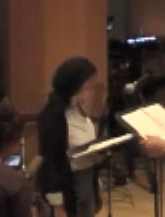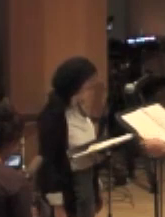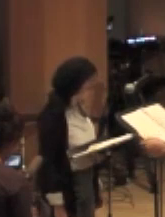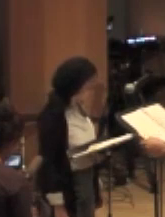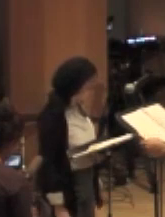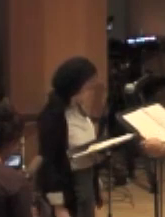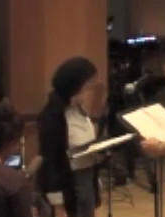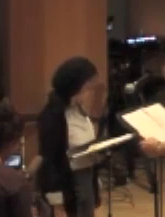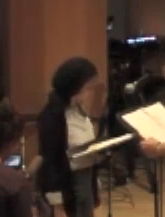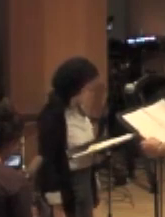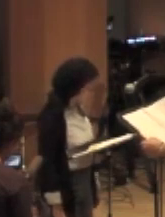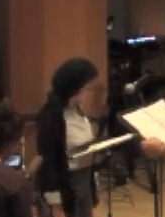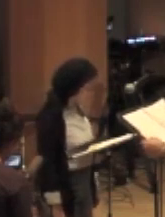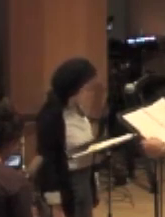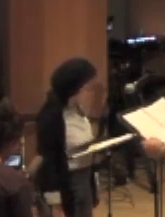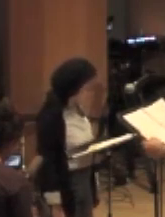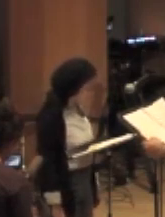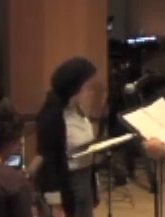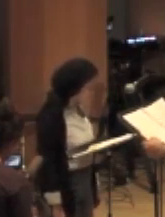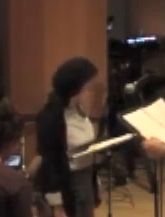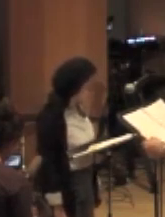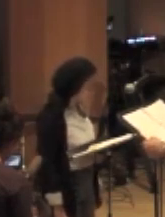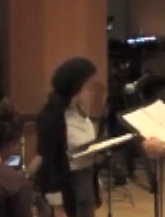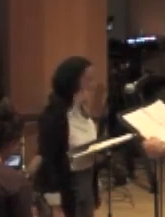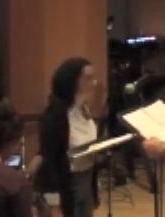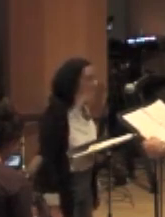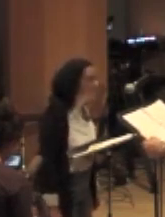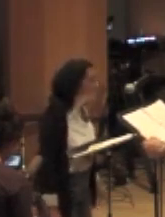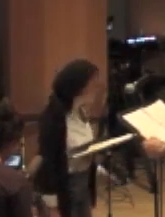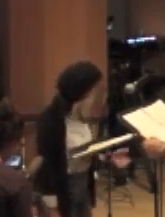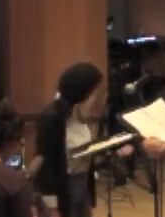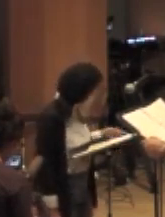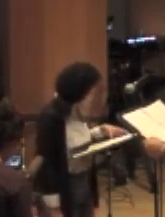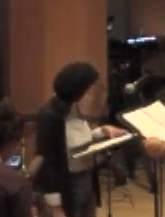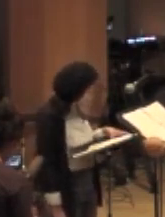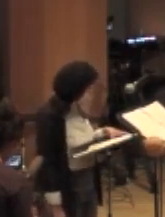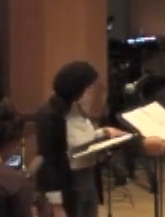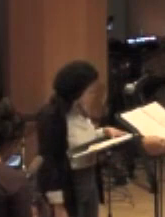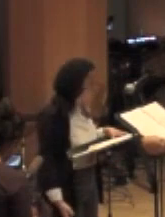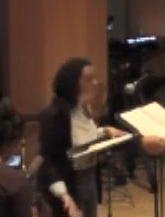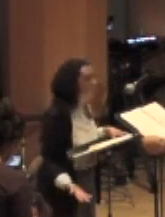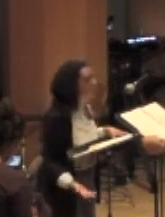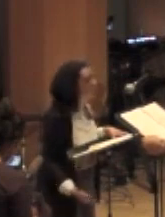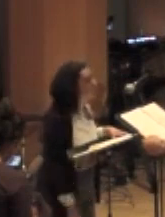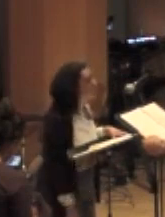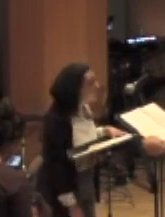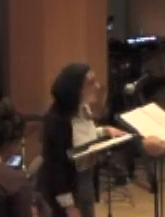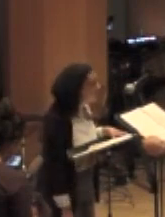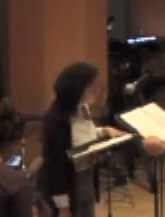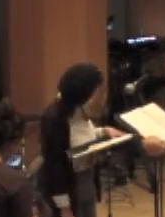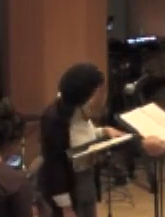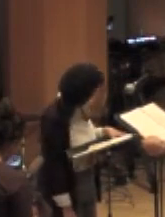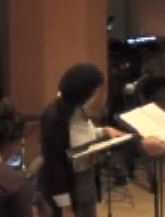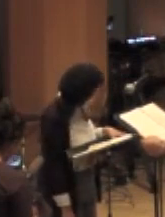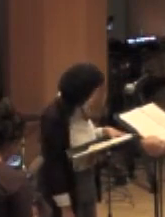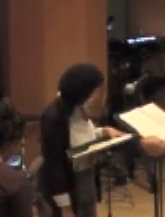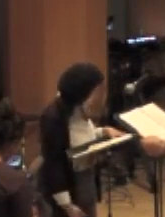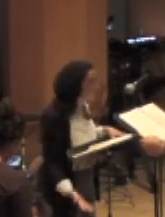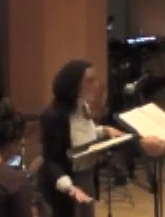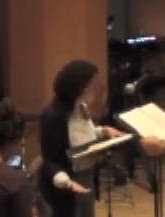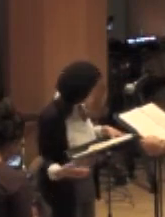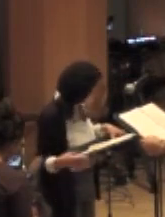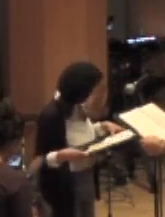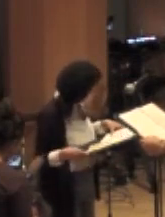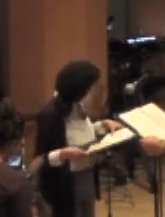guess no I don't know nothing much happens here it's true but that's just what we wanted